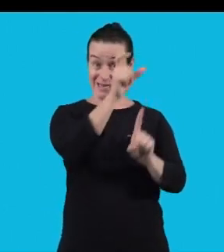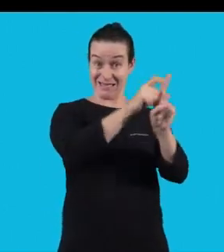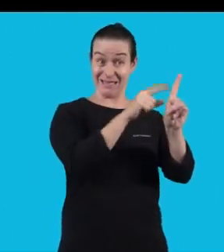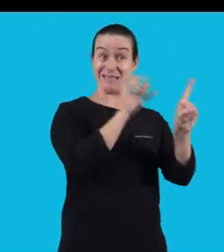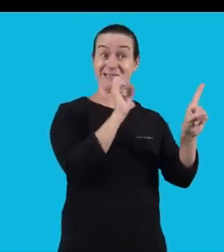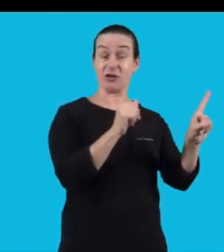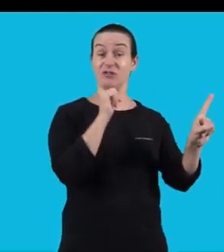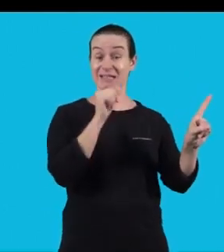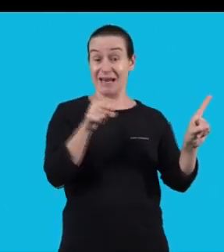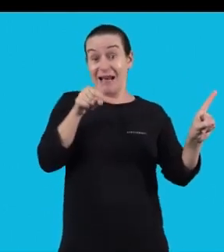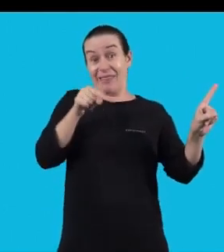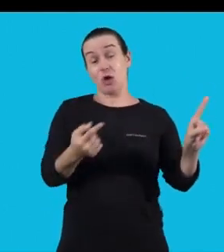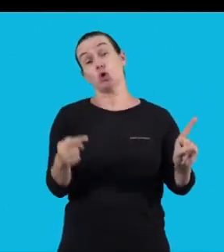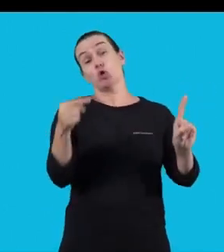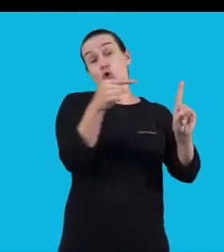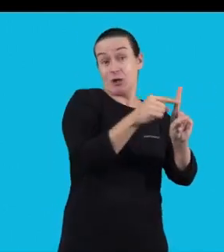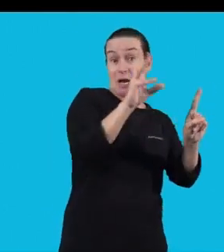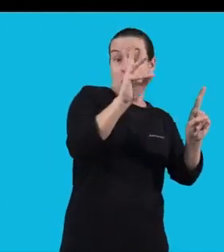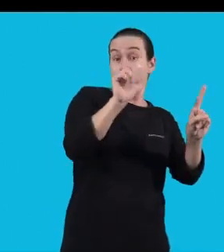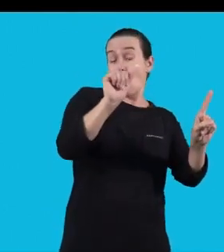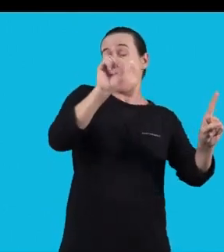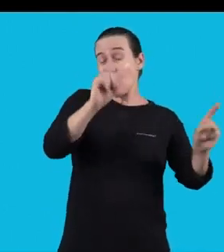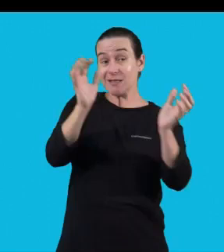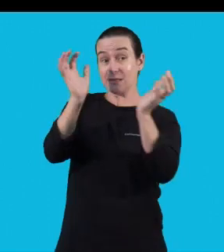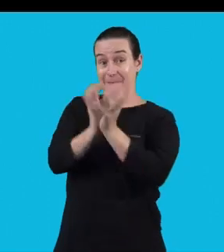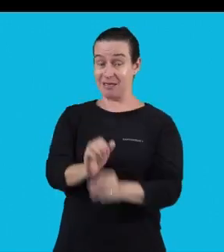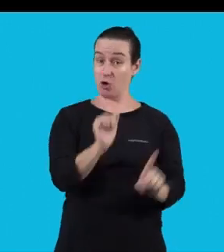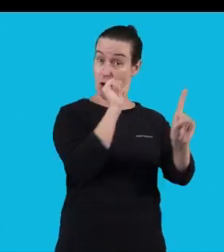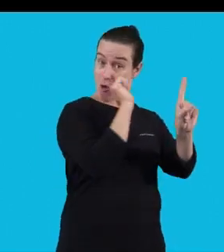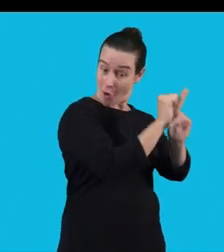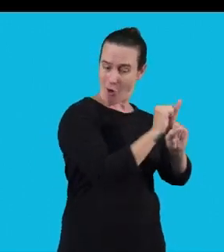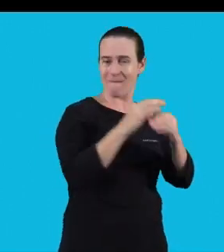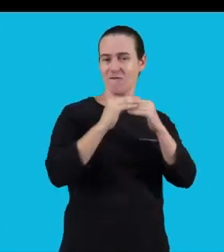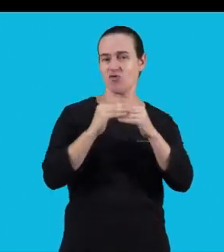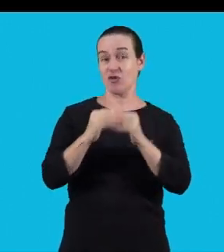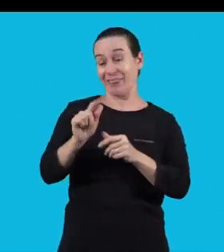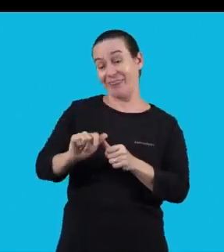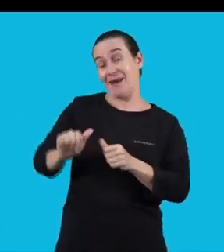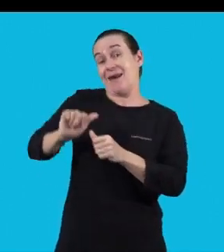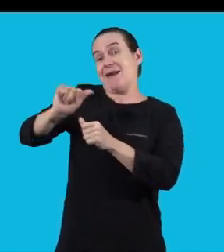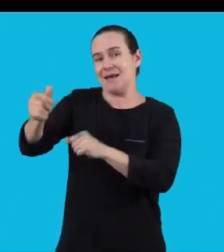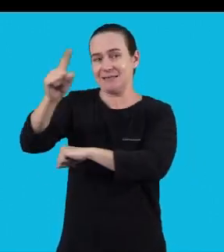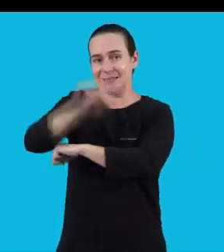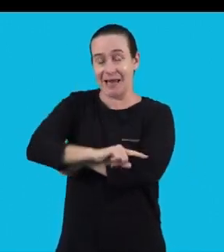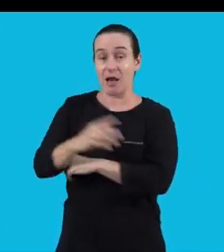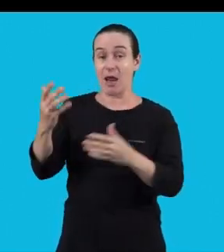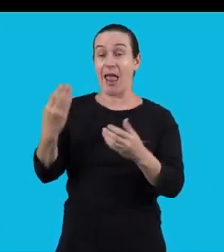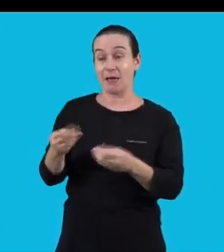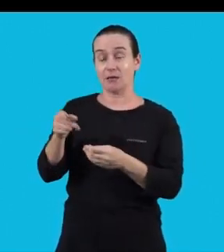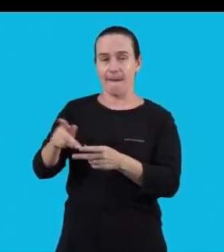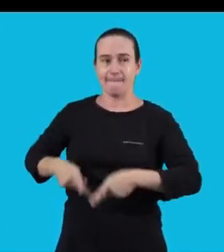that she was meeting her friends the next day at the park and they